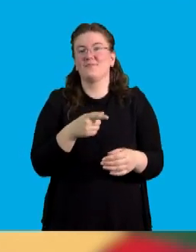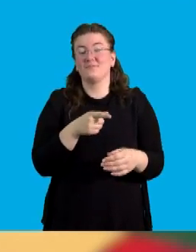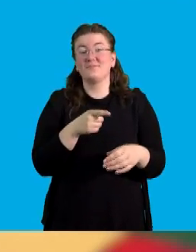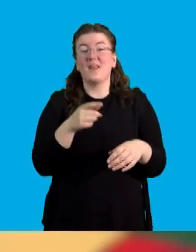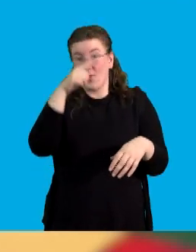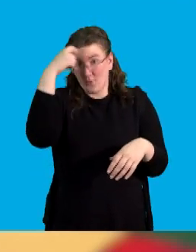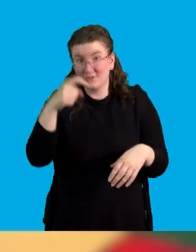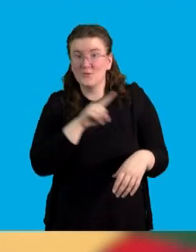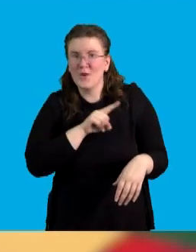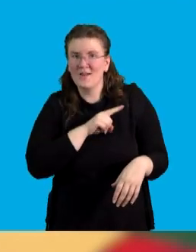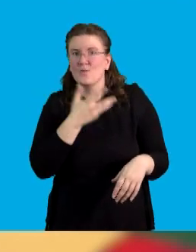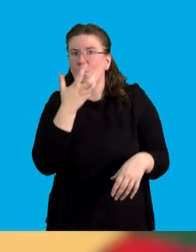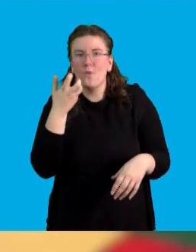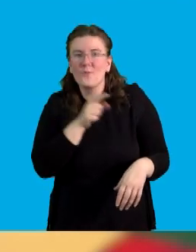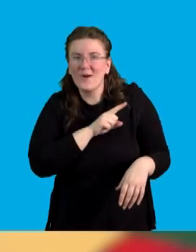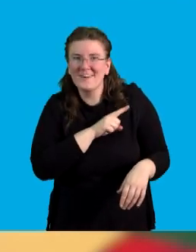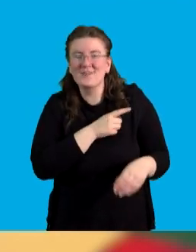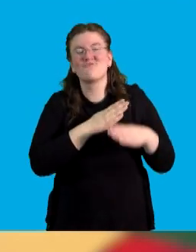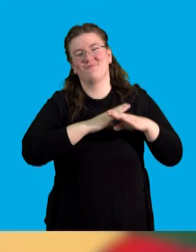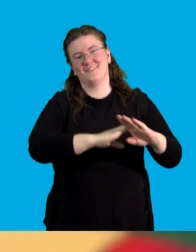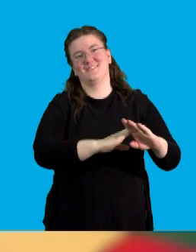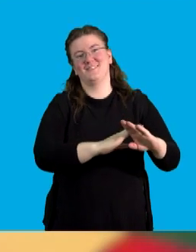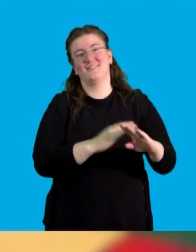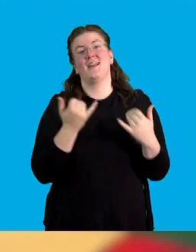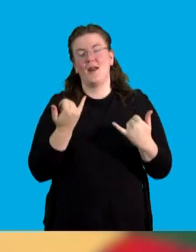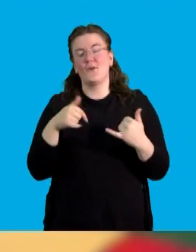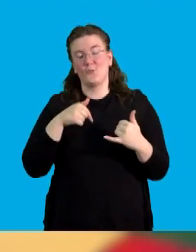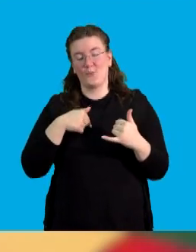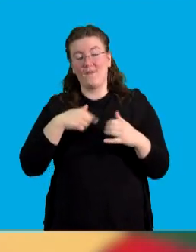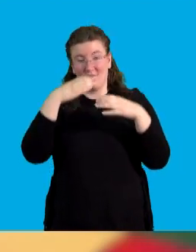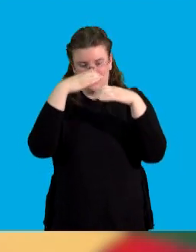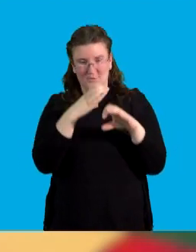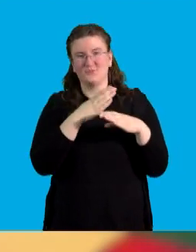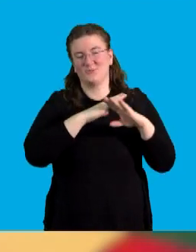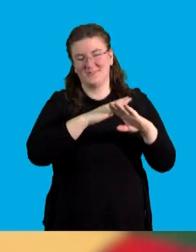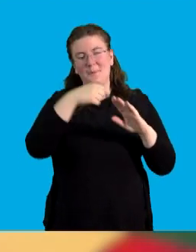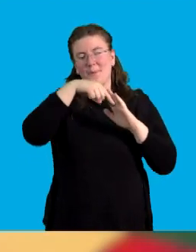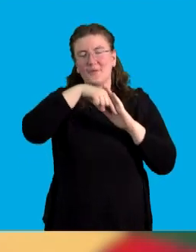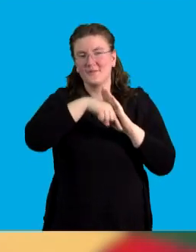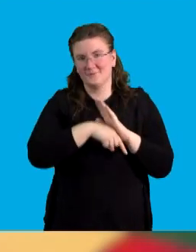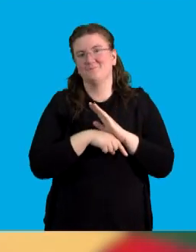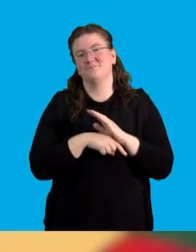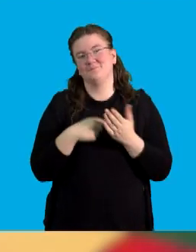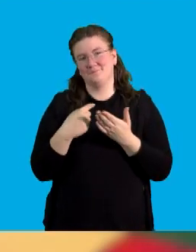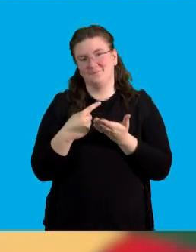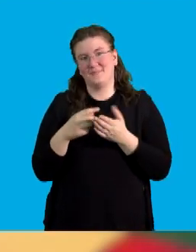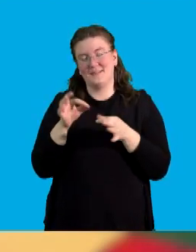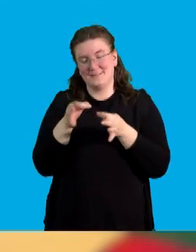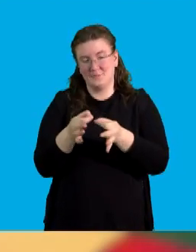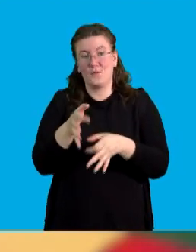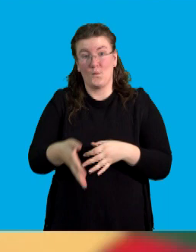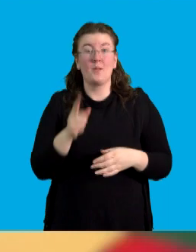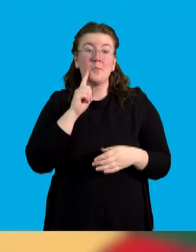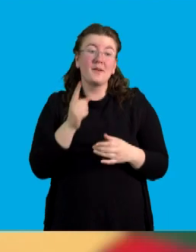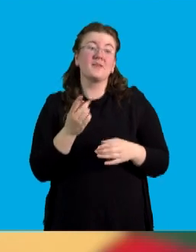in this lesson we're going to be looking, as I've said, we're going to be looking at resistors in more detail. But before we get to that